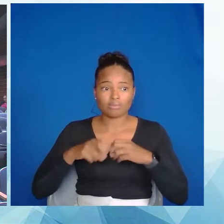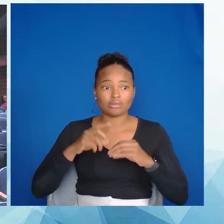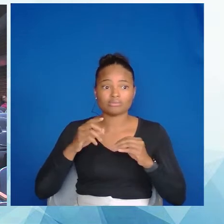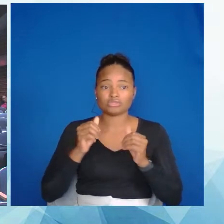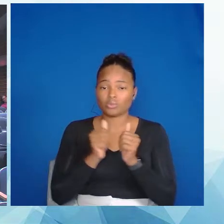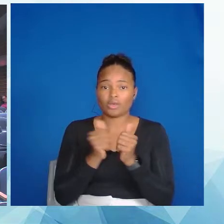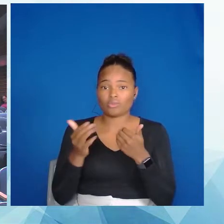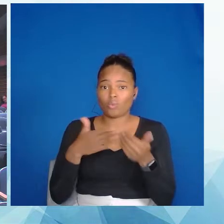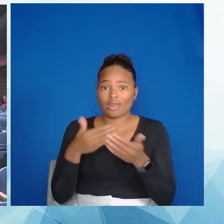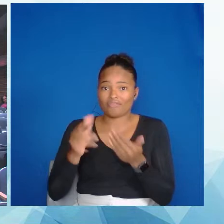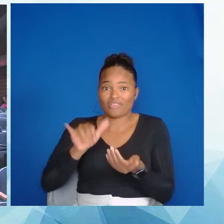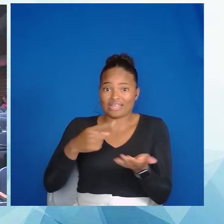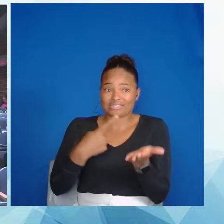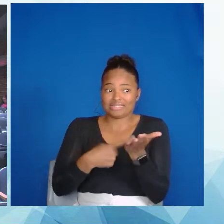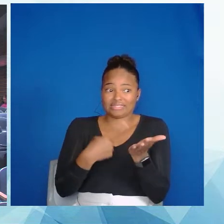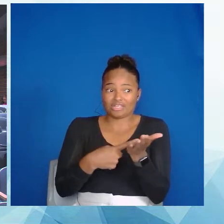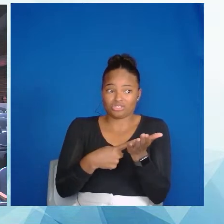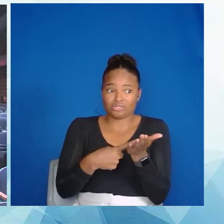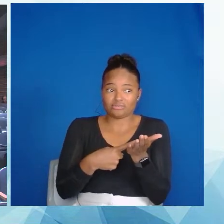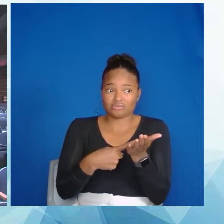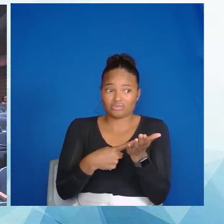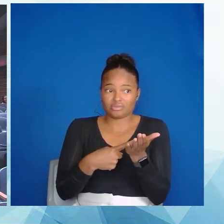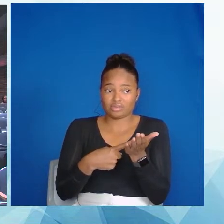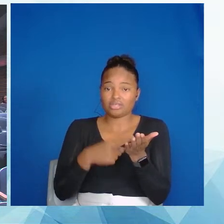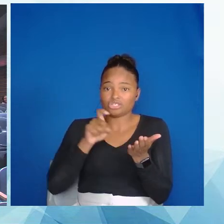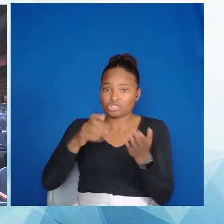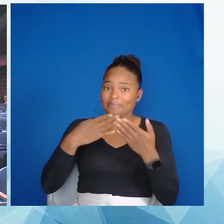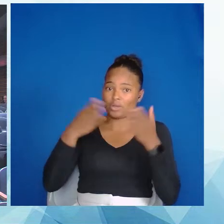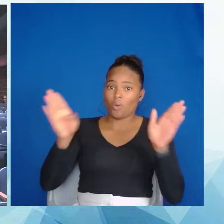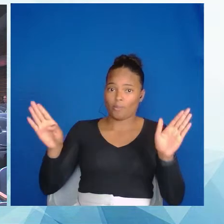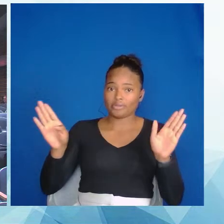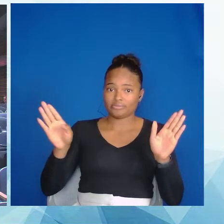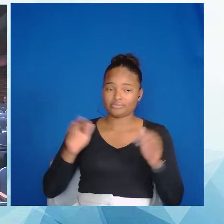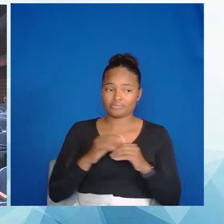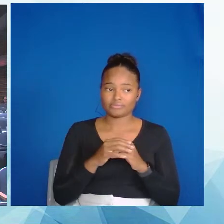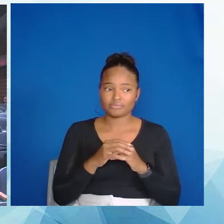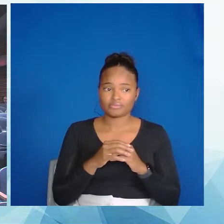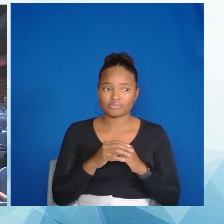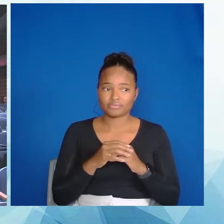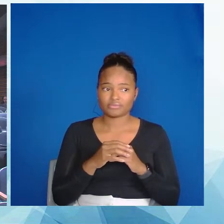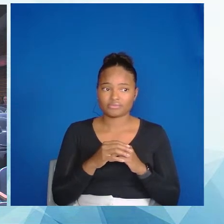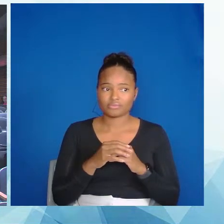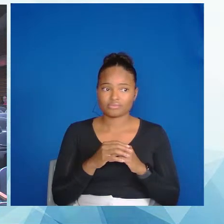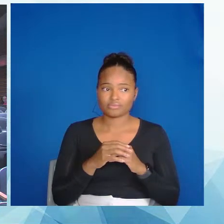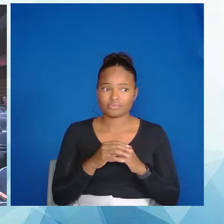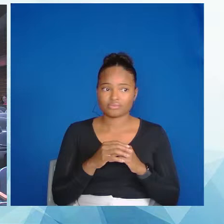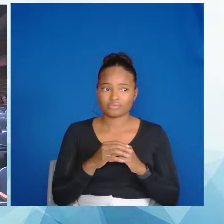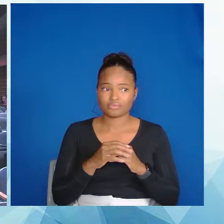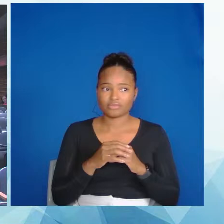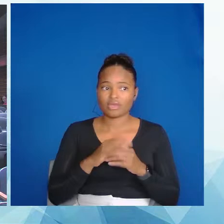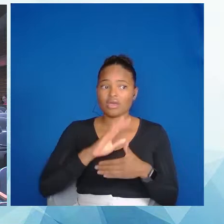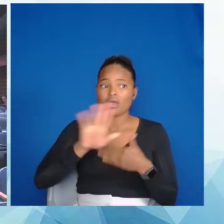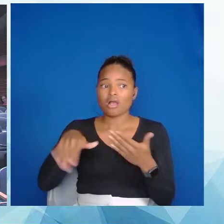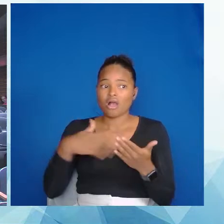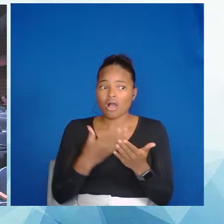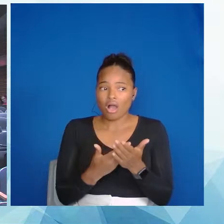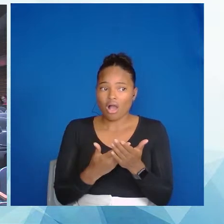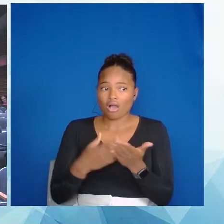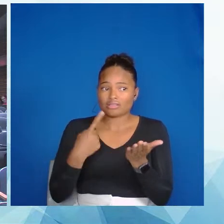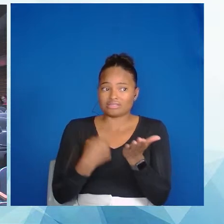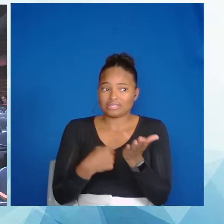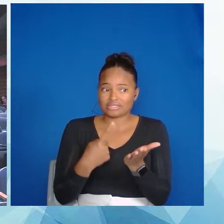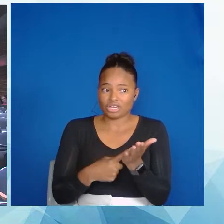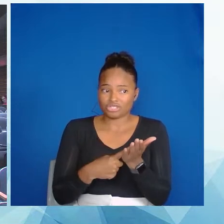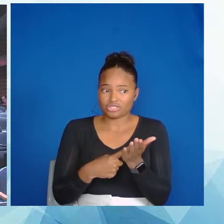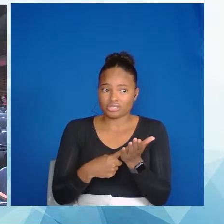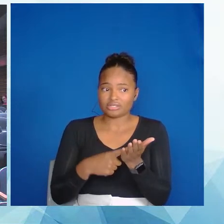time. The important part is the agenda. All discussions must be reasonably related to an